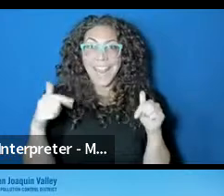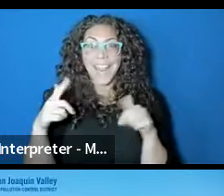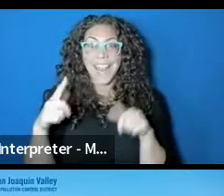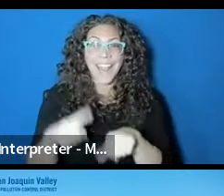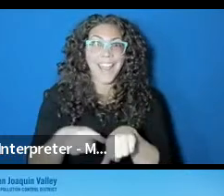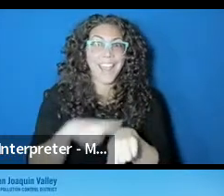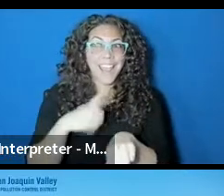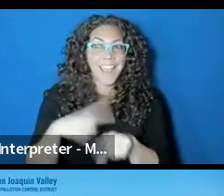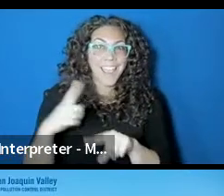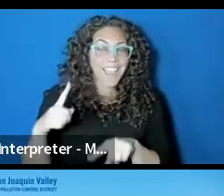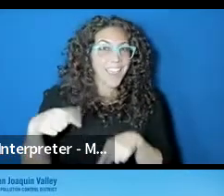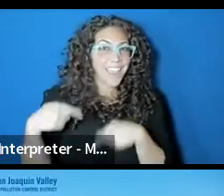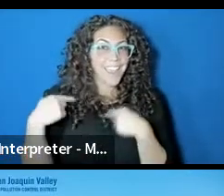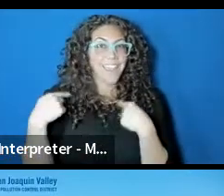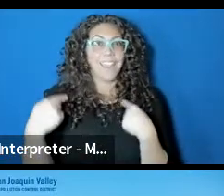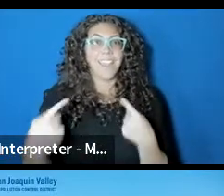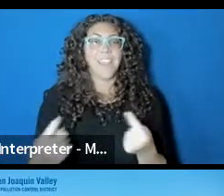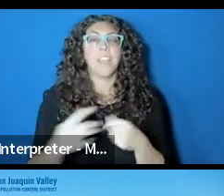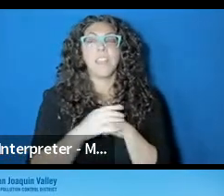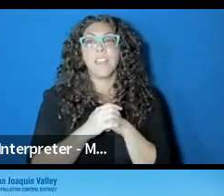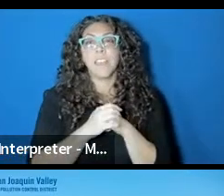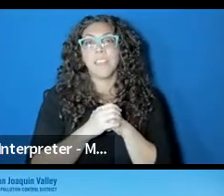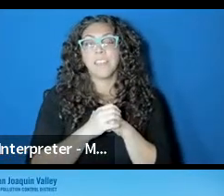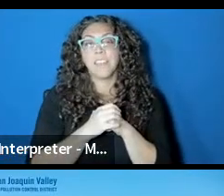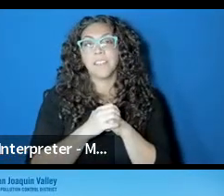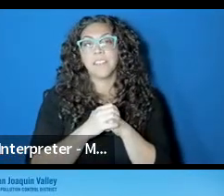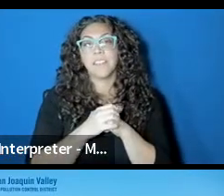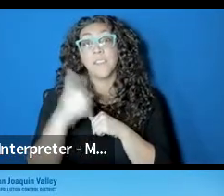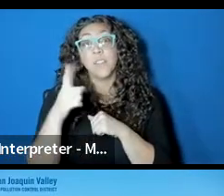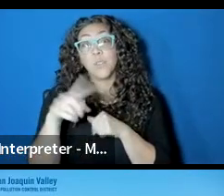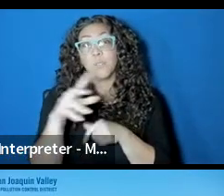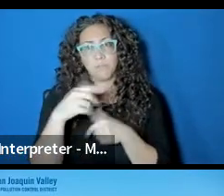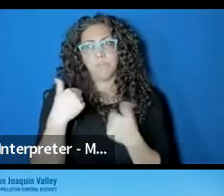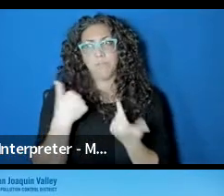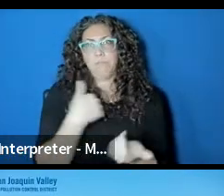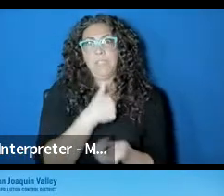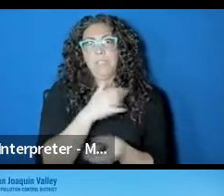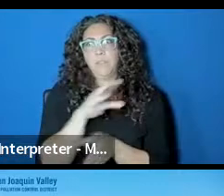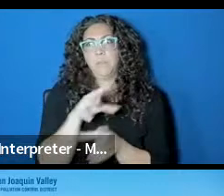us that have been with the CSC for